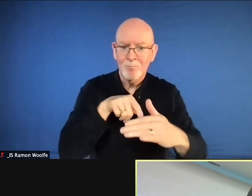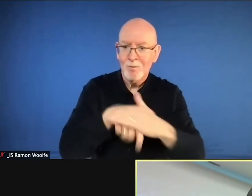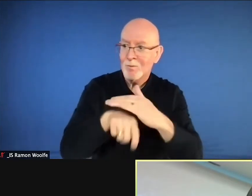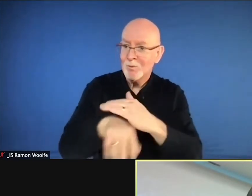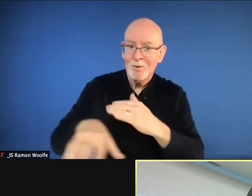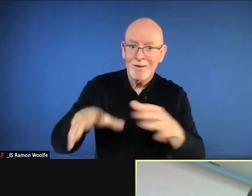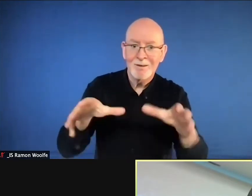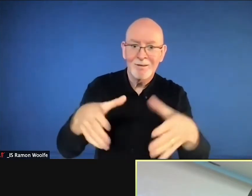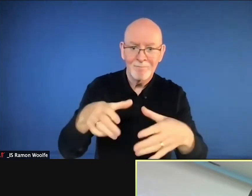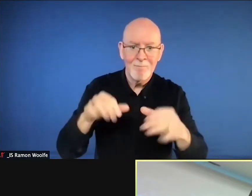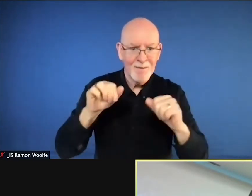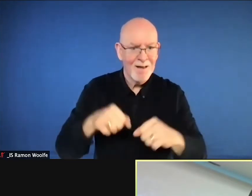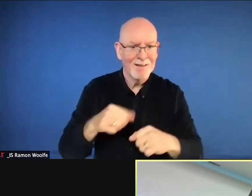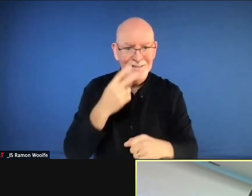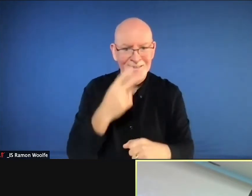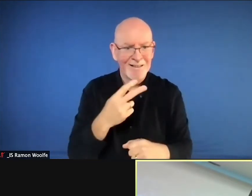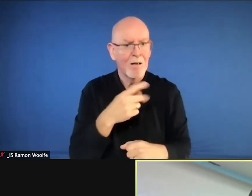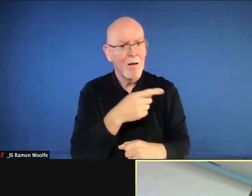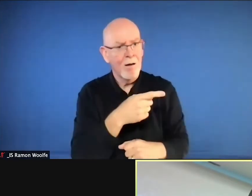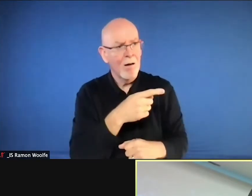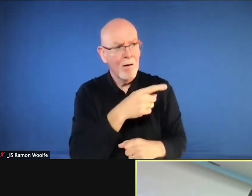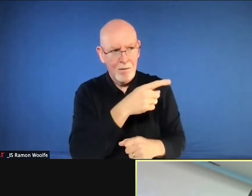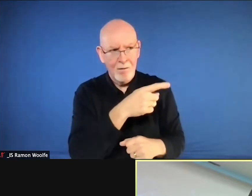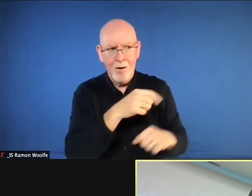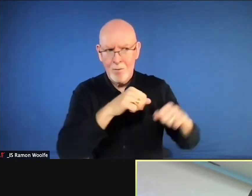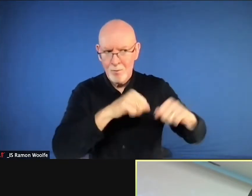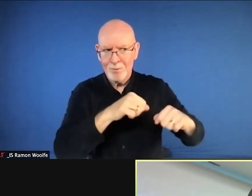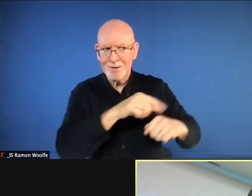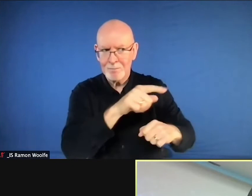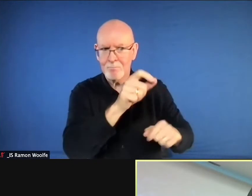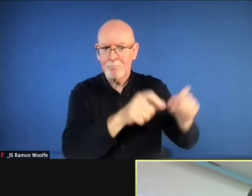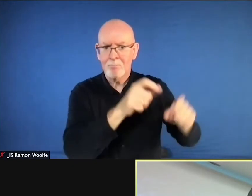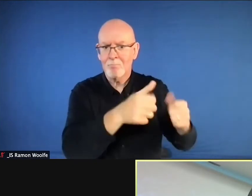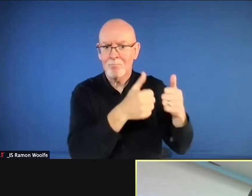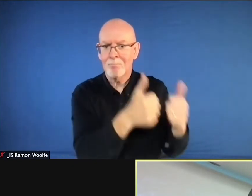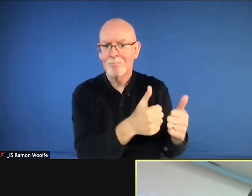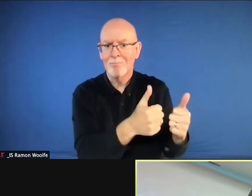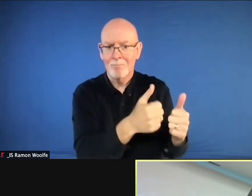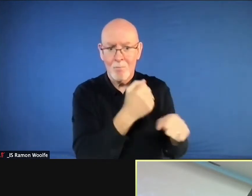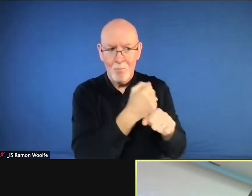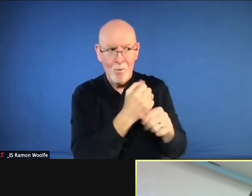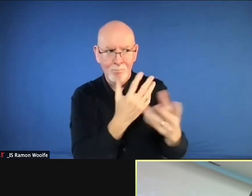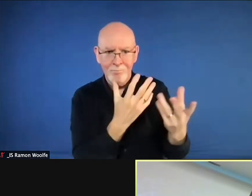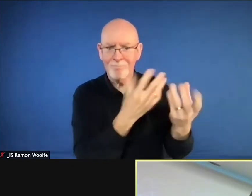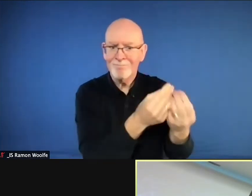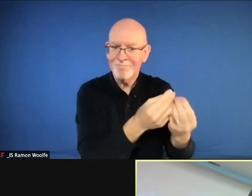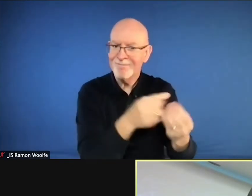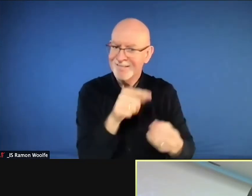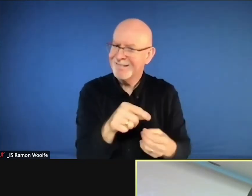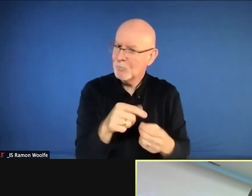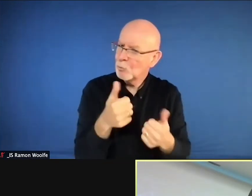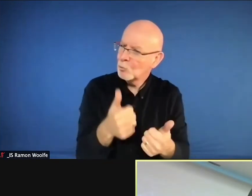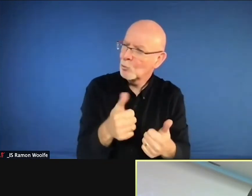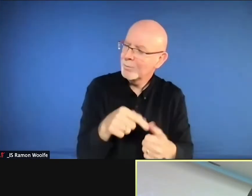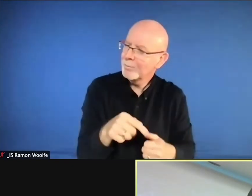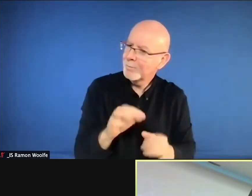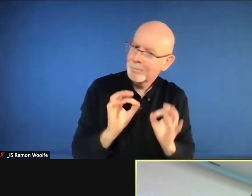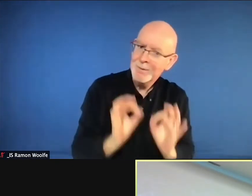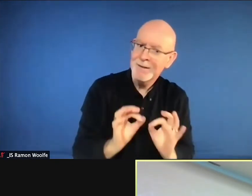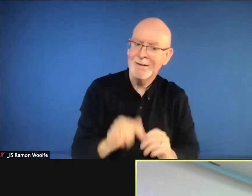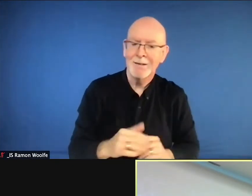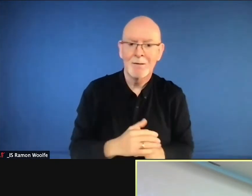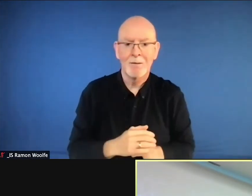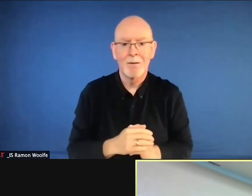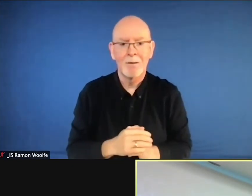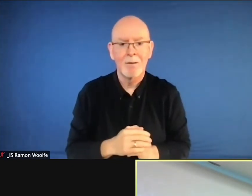Another principle, which is for me something that will bring more practical benefits, is the